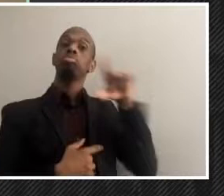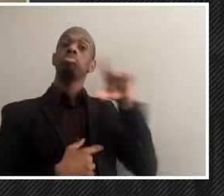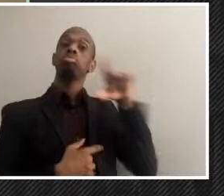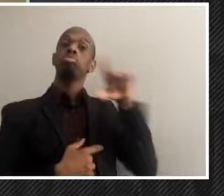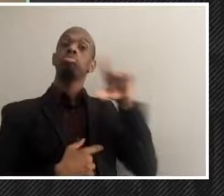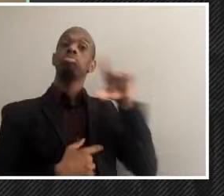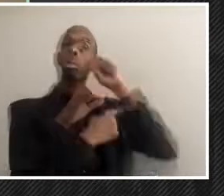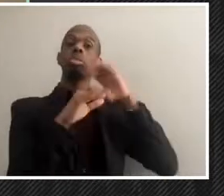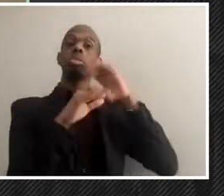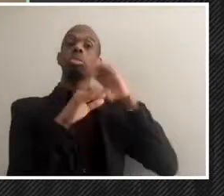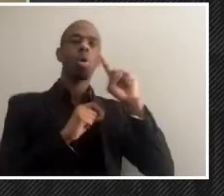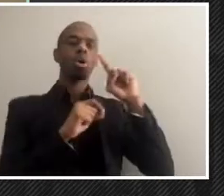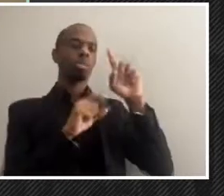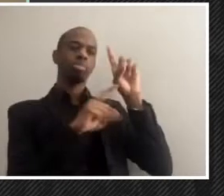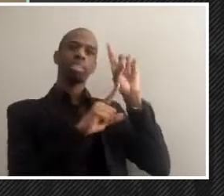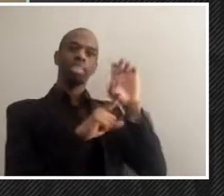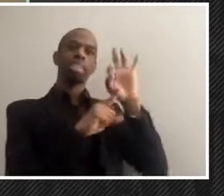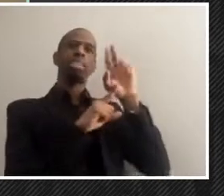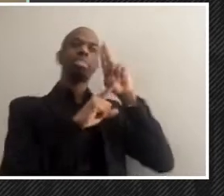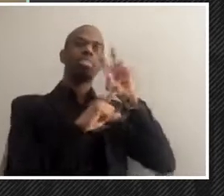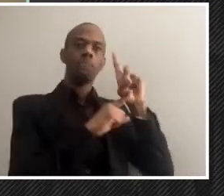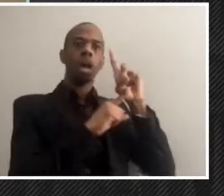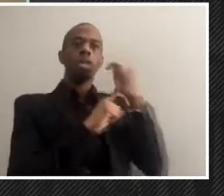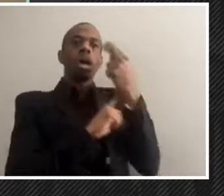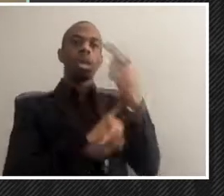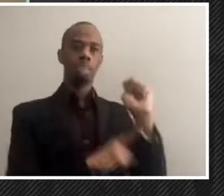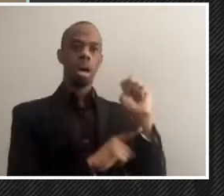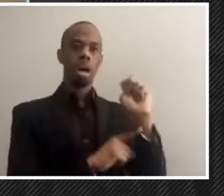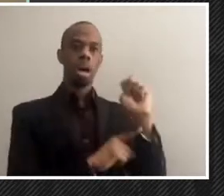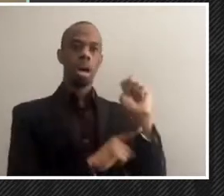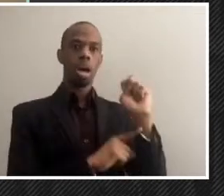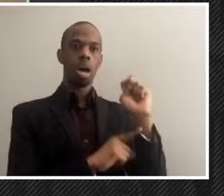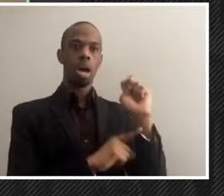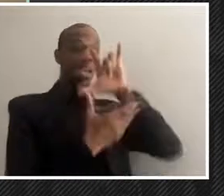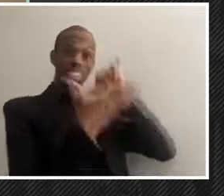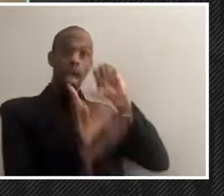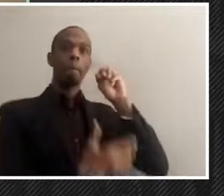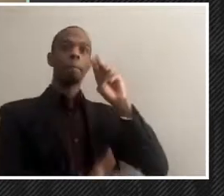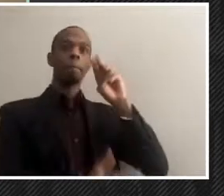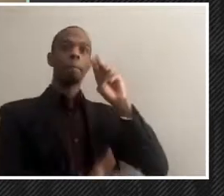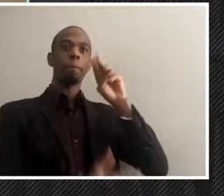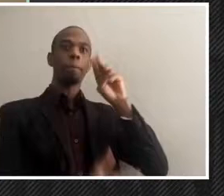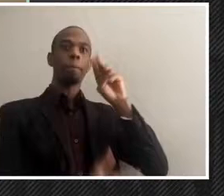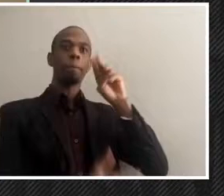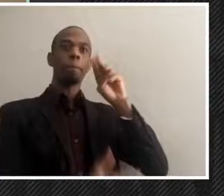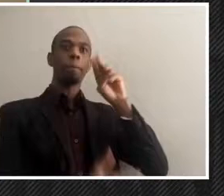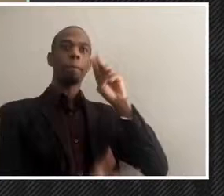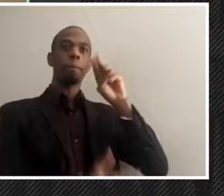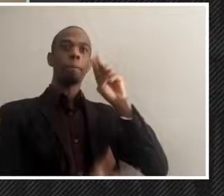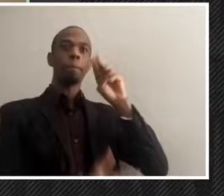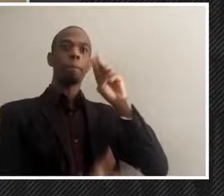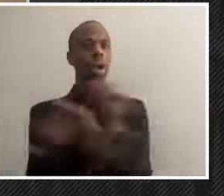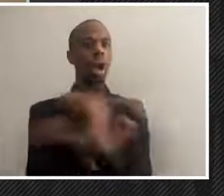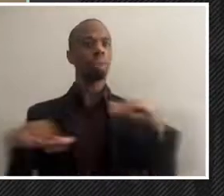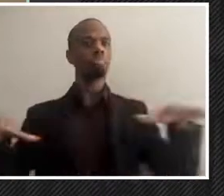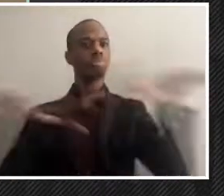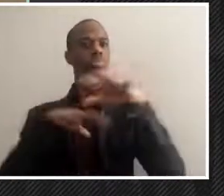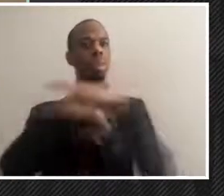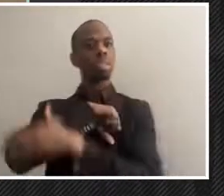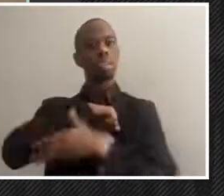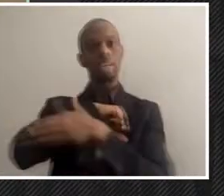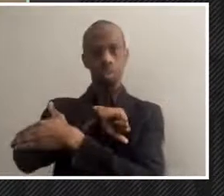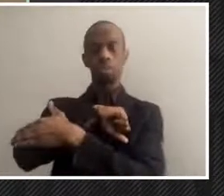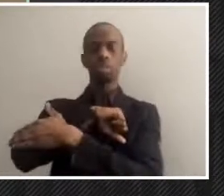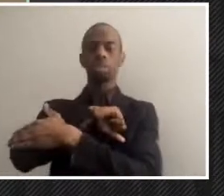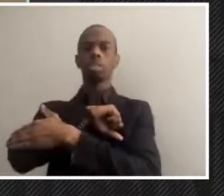that they're doing throughout the country, at this widespread level and hyper-local level, is already the blueprint for taking that